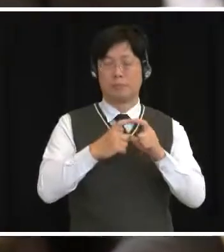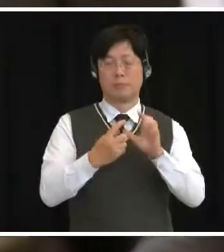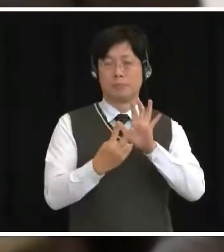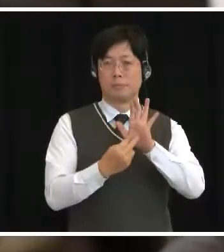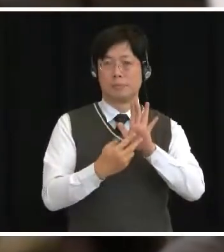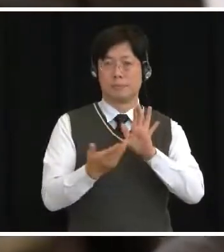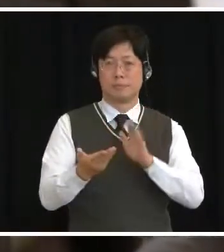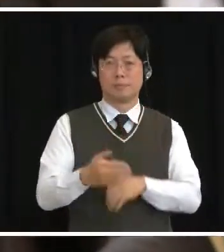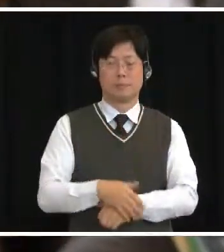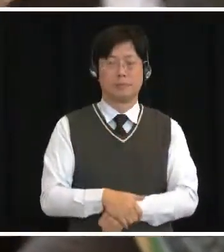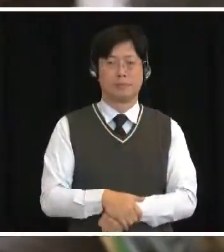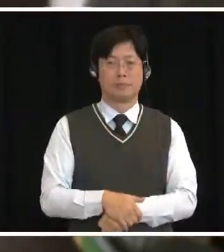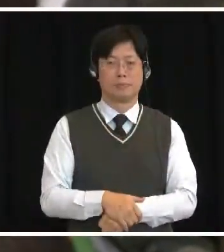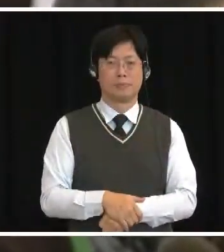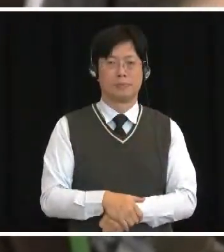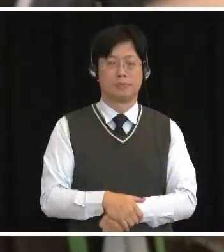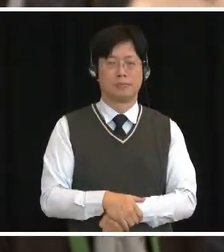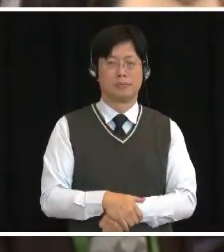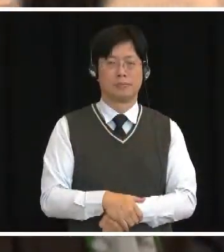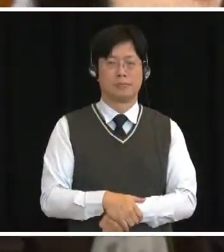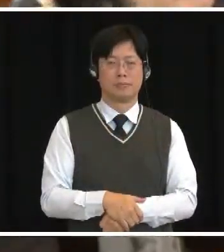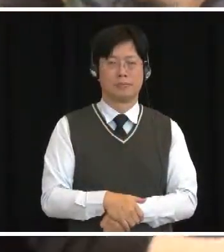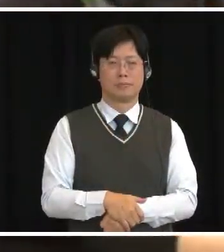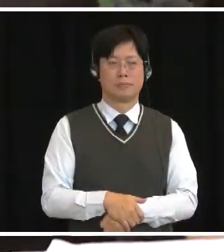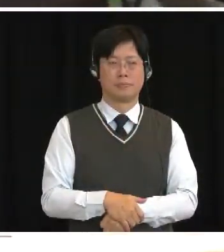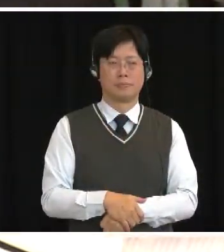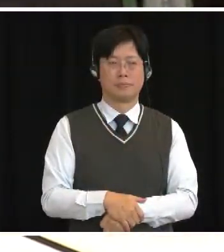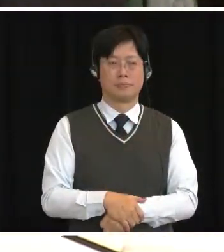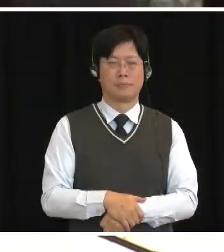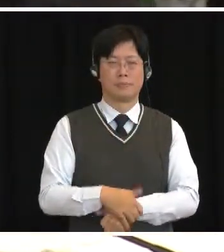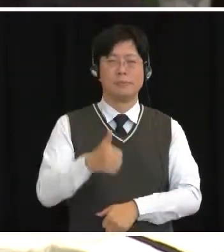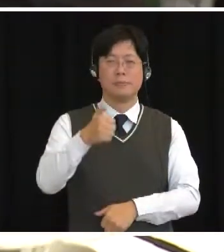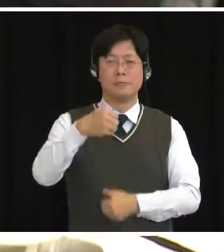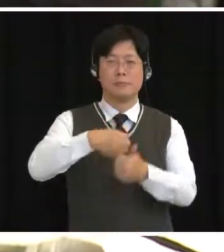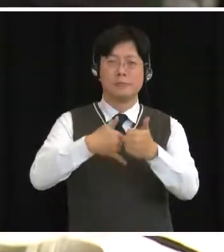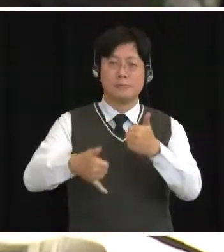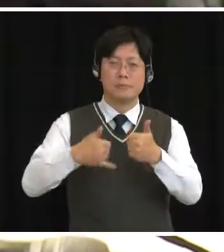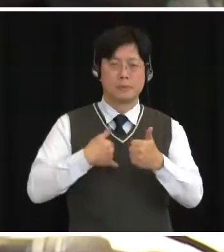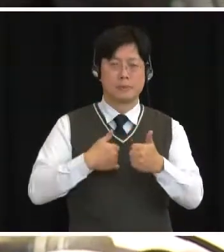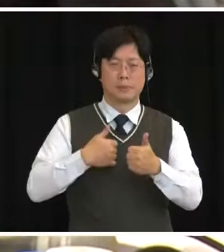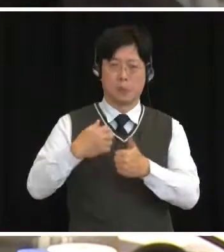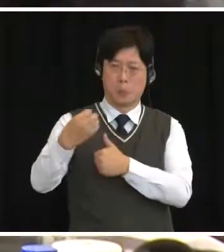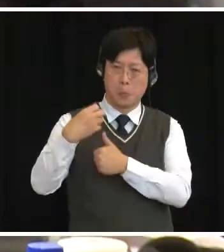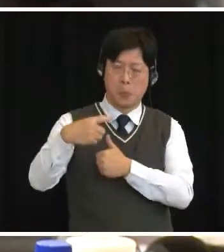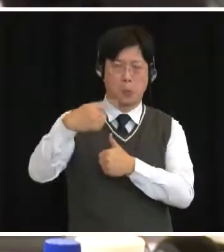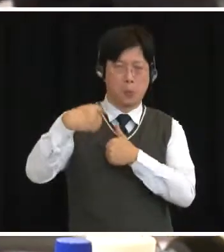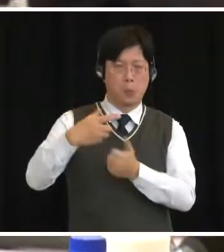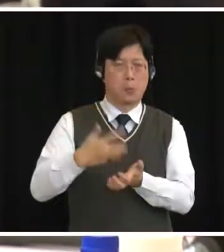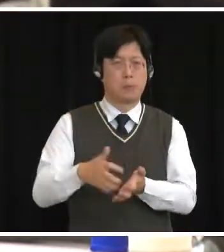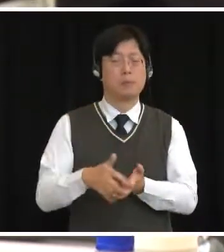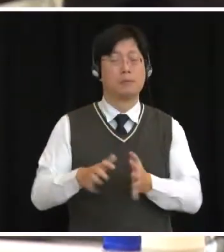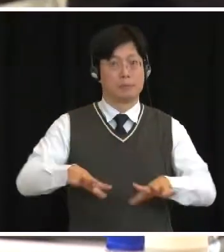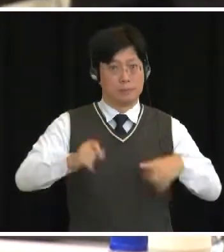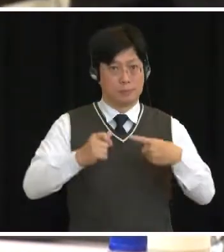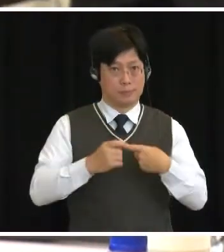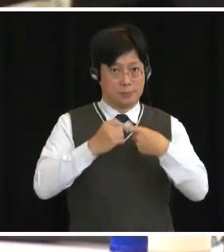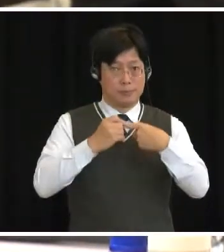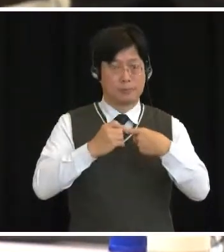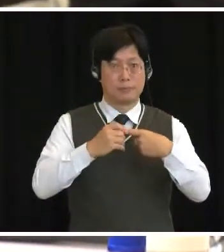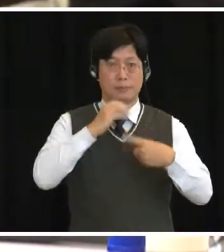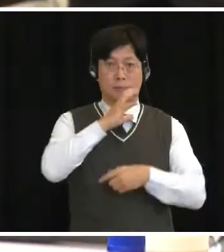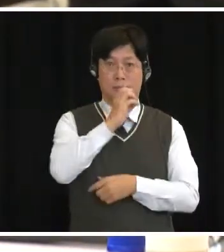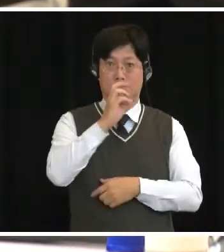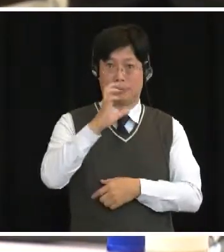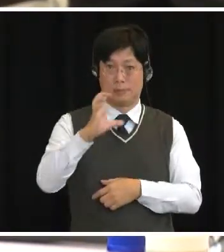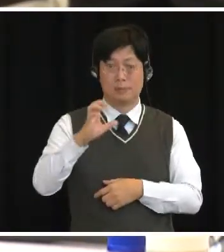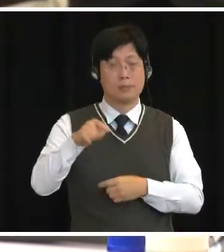Next, I would like to ask the Social and Family Affairs Administration to respond to a few questions. Thank you very much for all